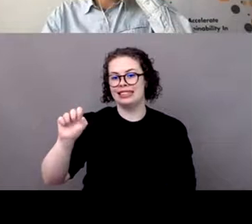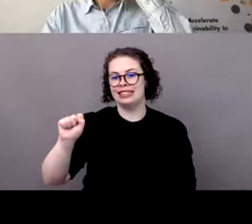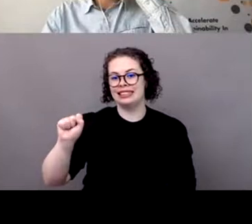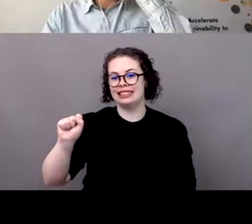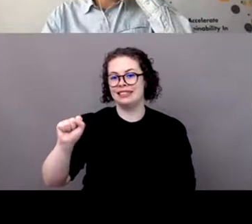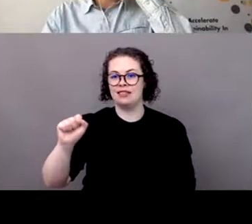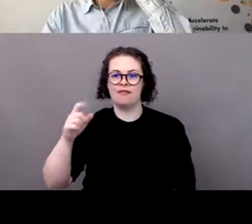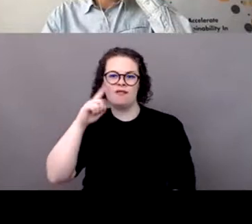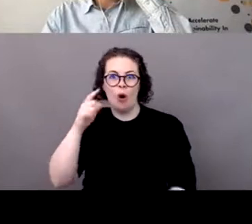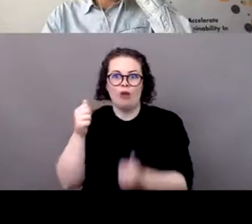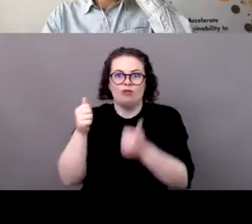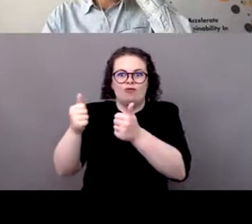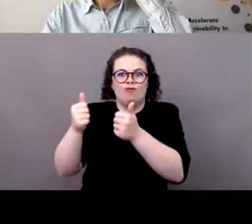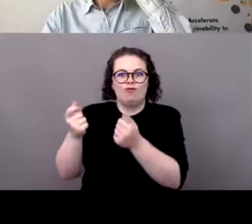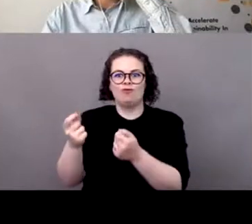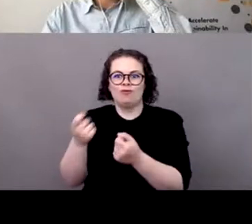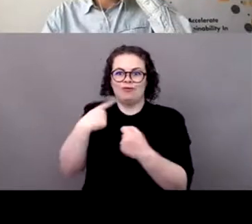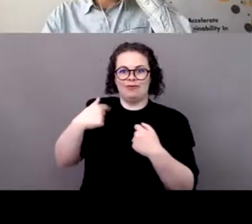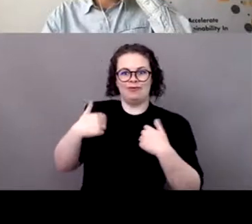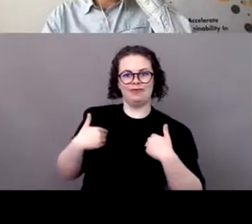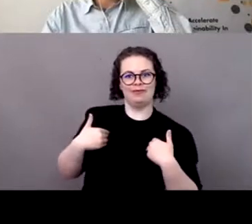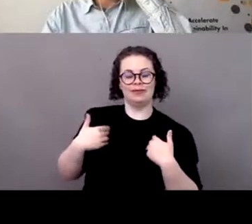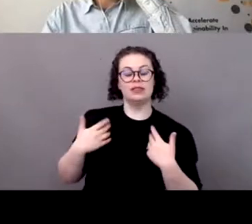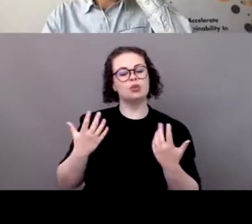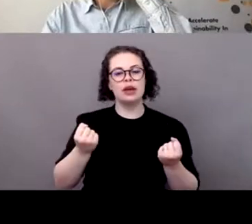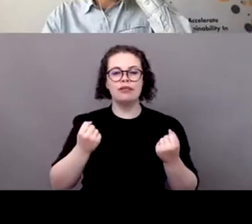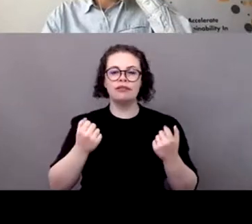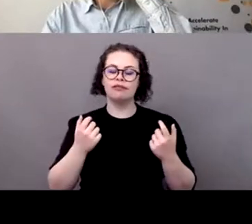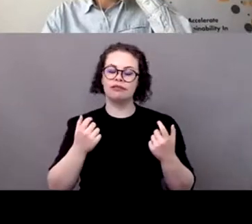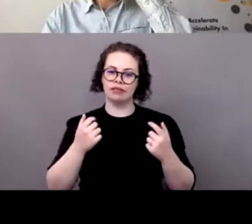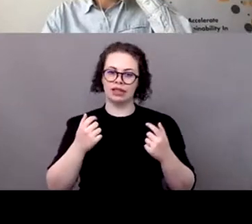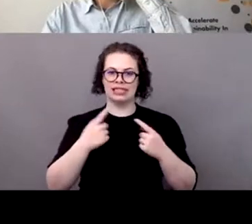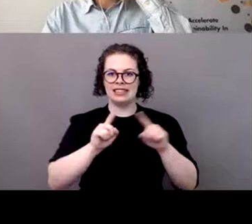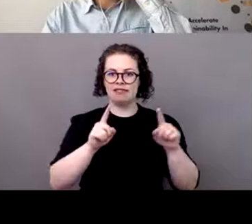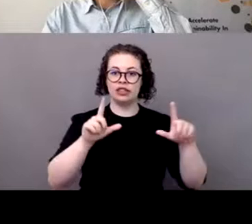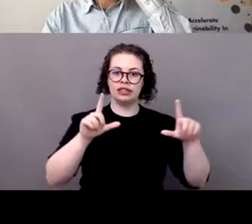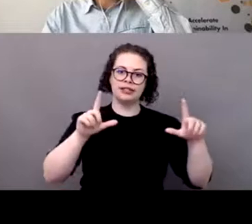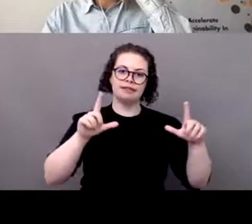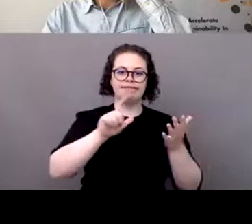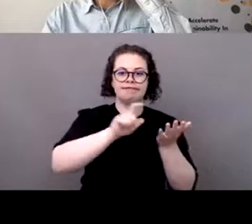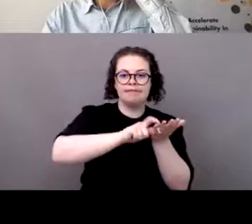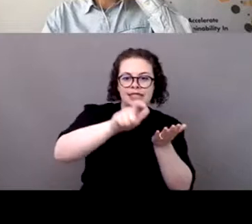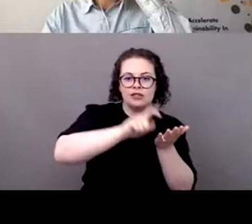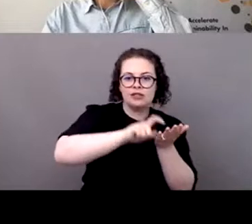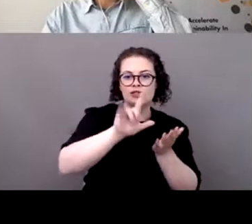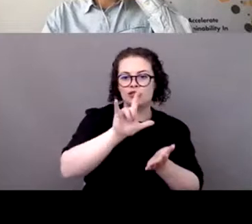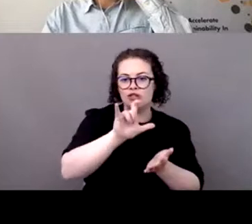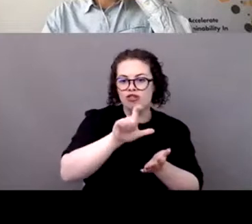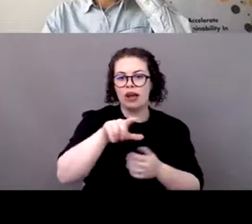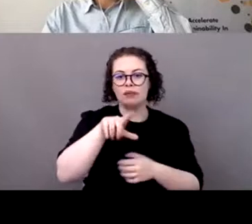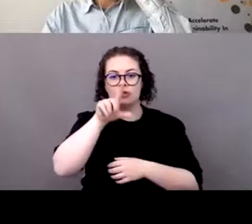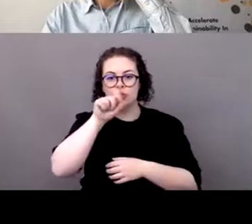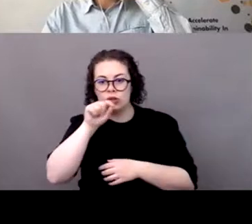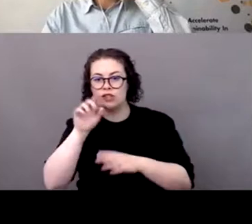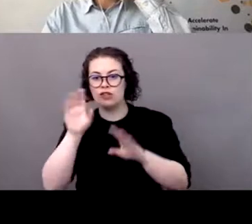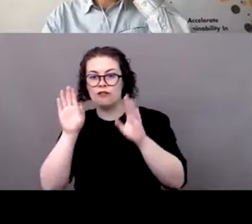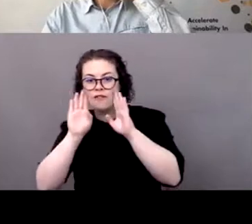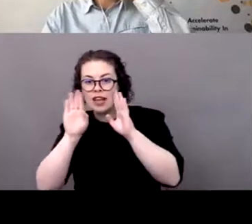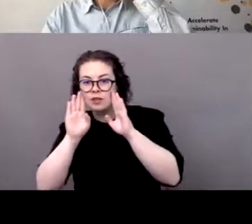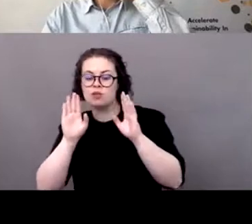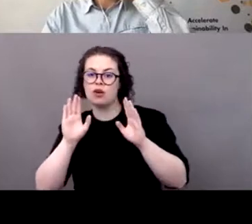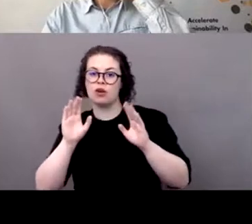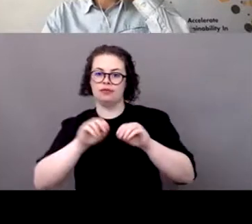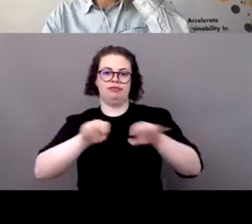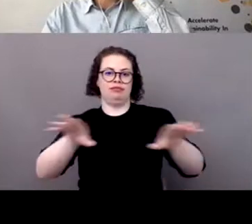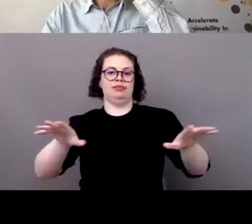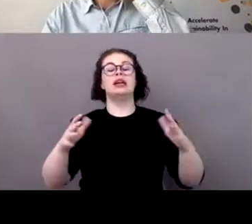have in sports to engage people and to raise awareness for sports. And it can be really easy. So if you buy a ticket,